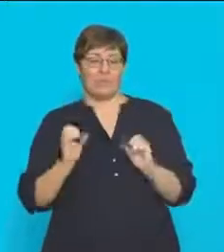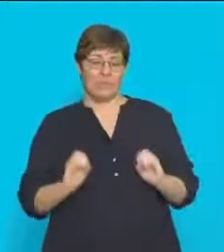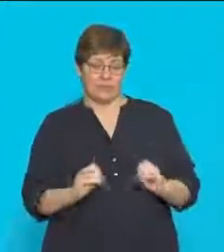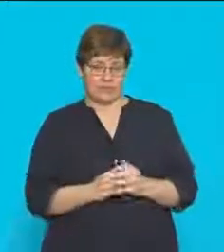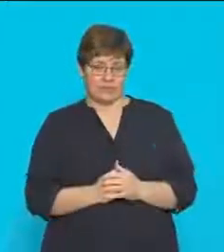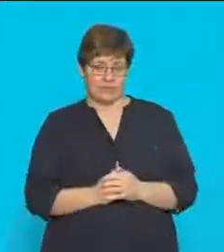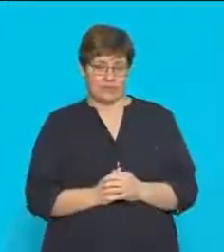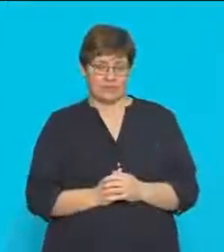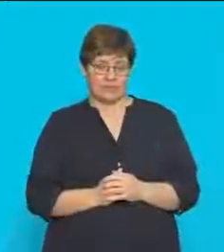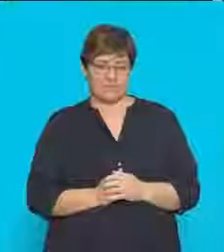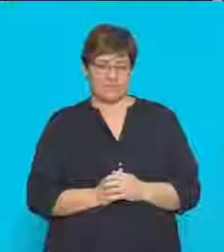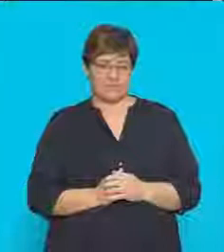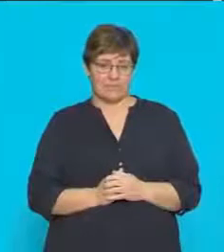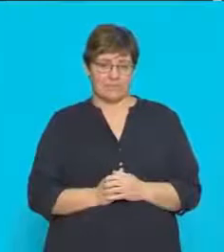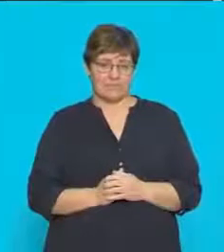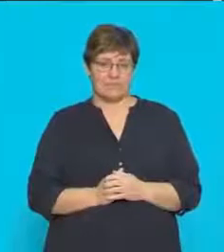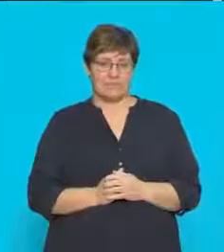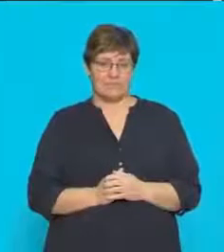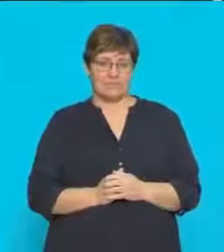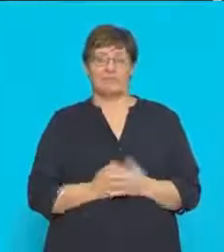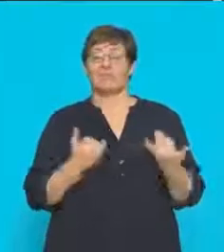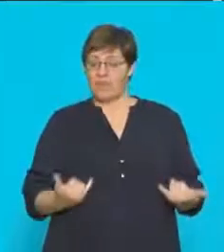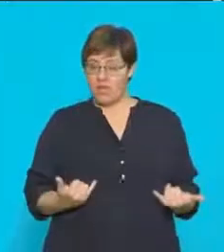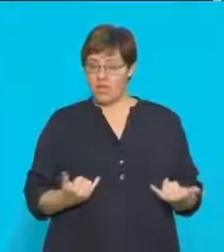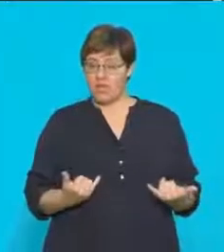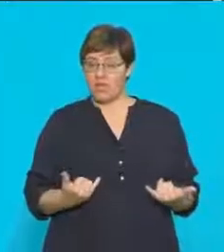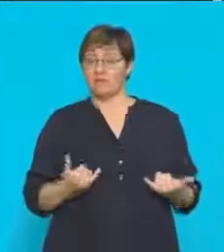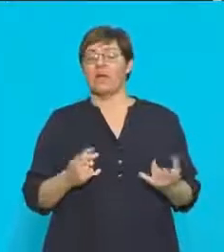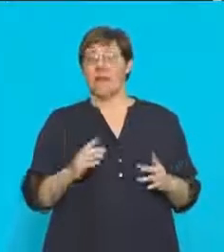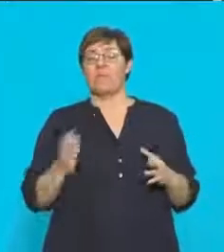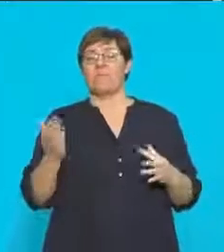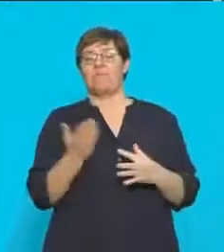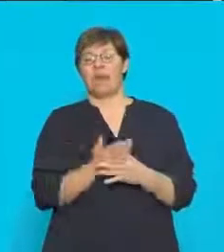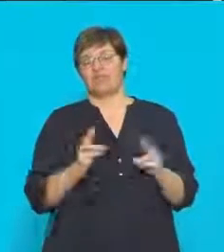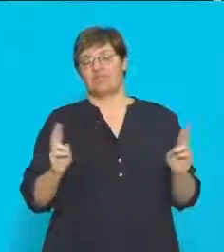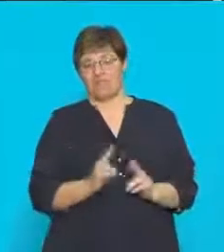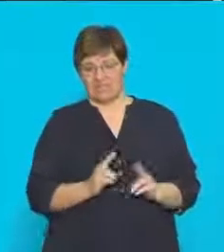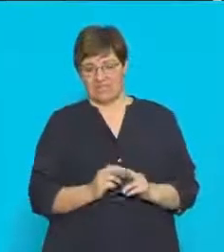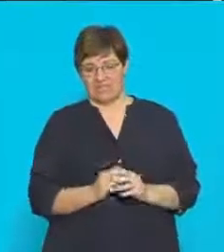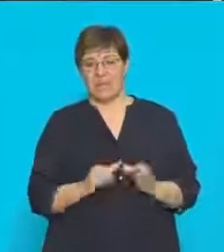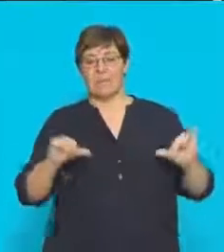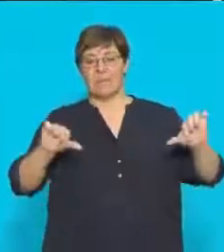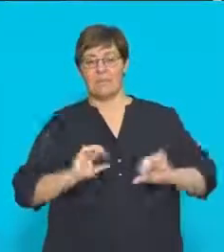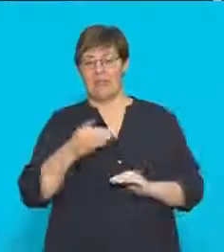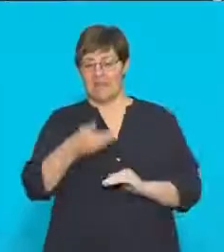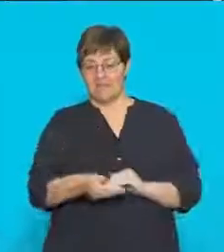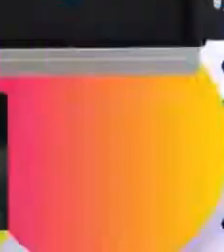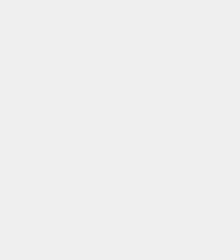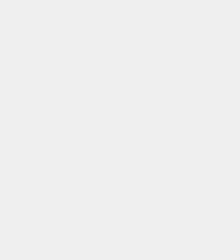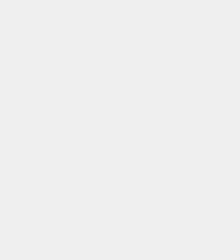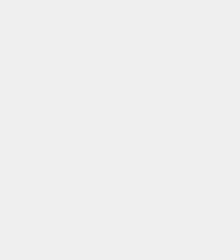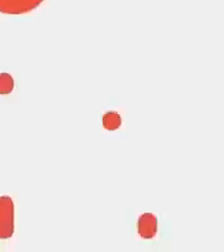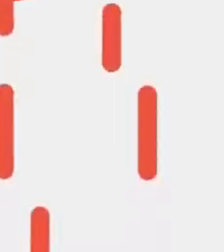calculations. Okay, we are going to stop right here and go for a quick ad break. We'll see you at the end of that.